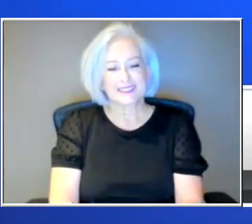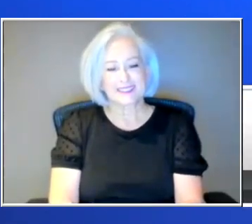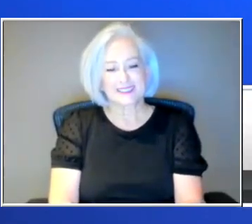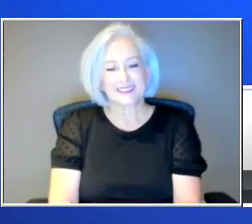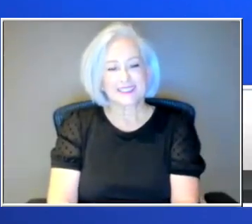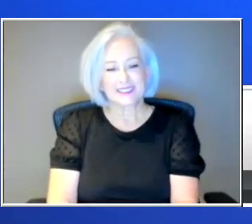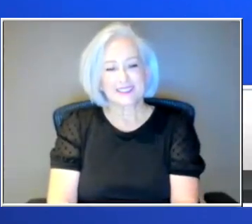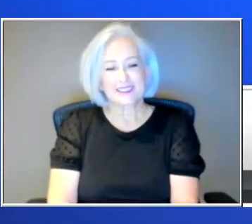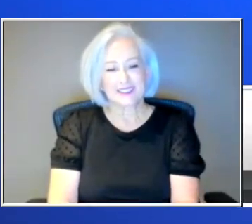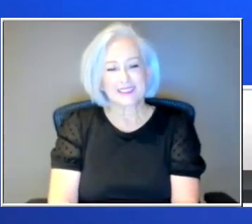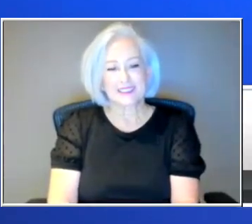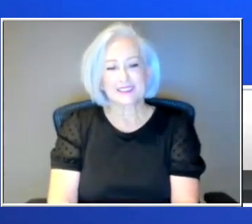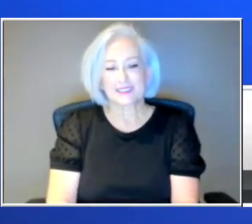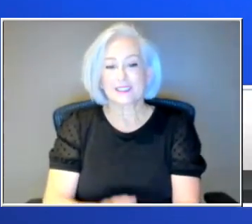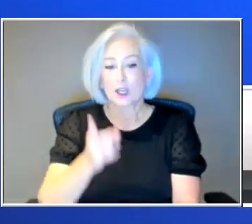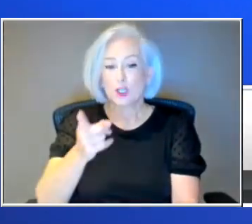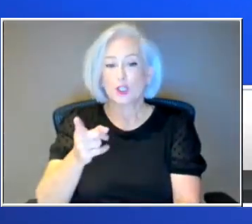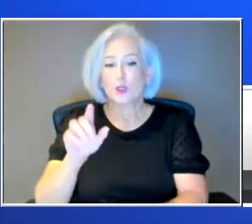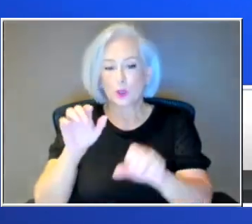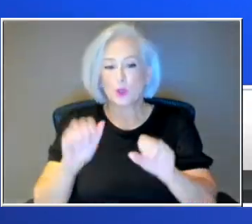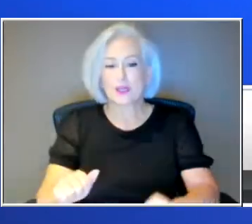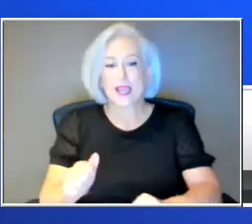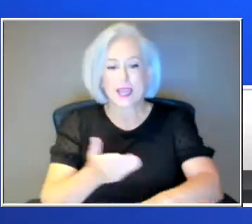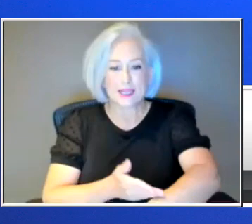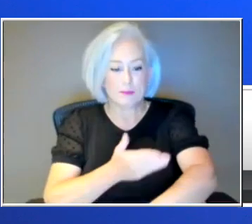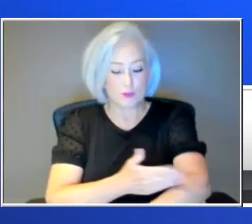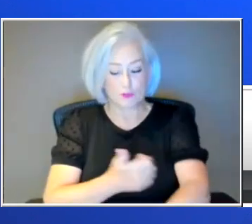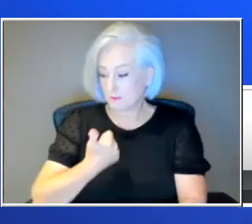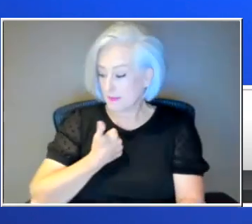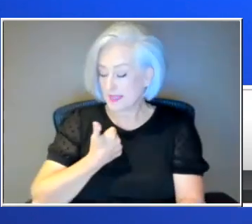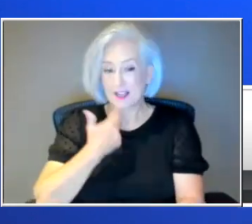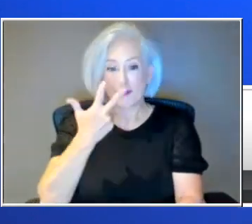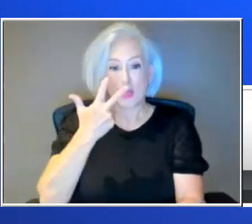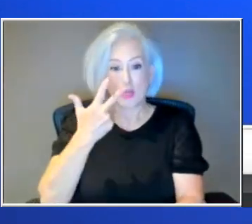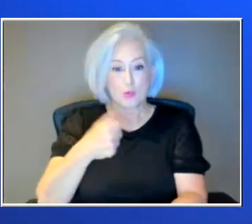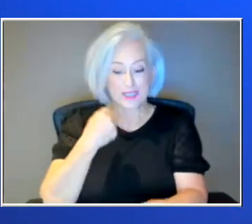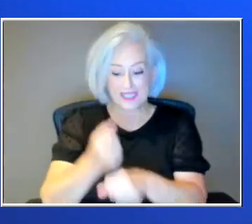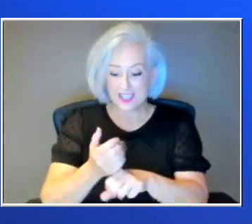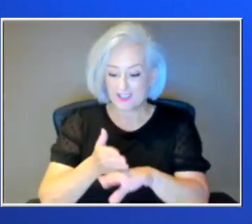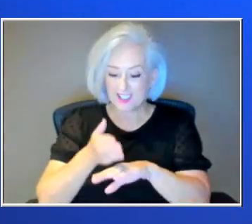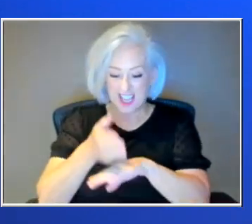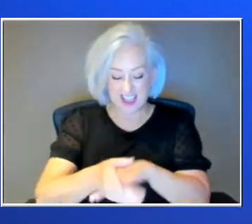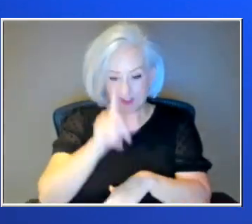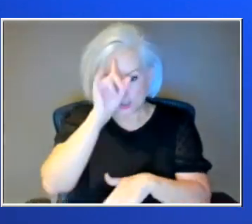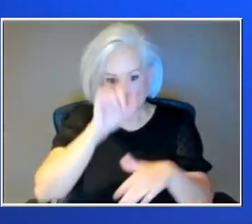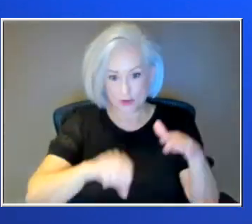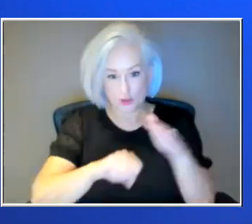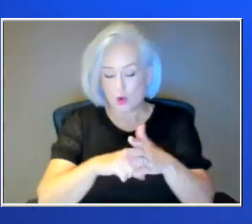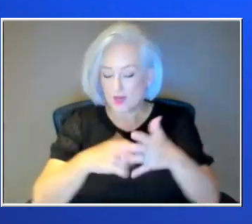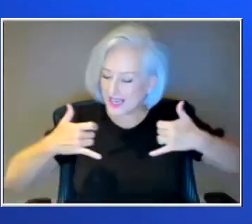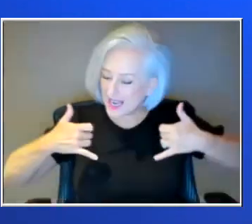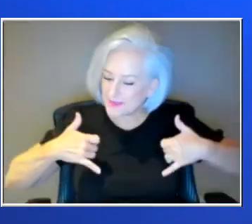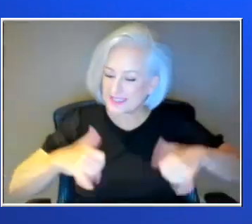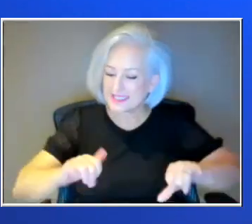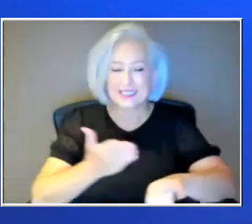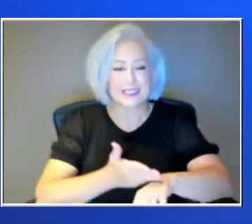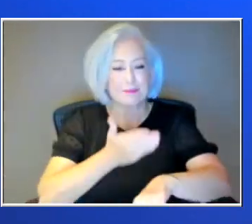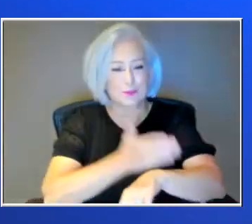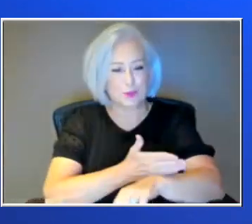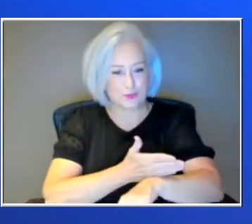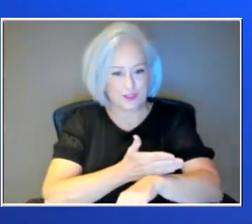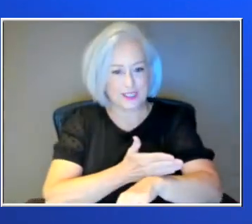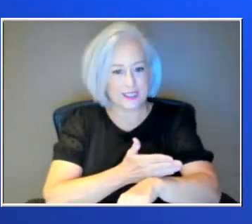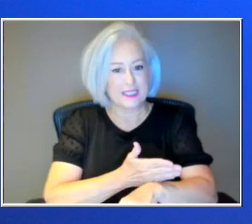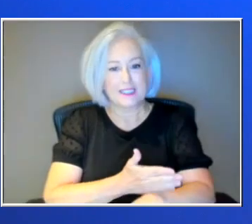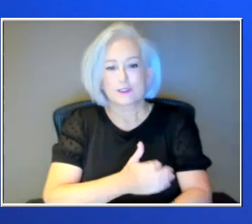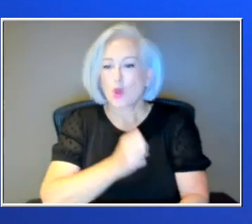you can make gains. I'm 3 years out and I am still making gains, 3 years out. And so I just don't want anybody